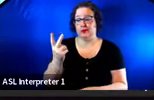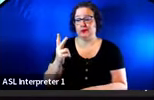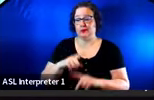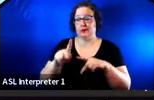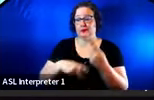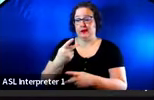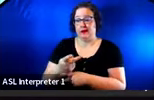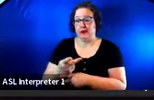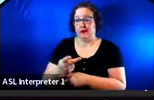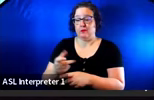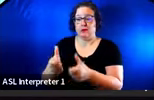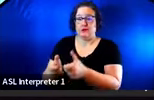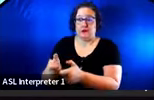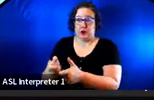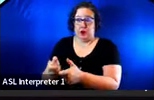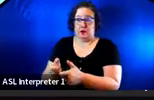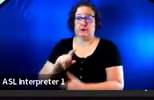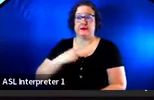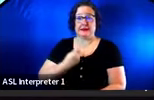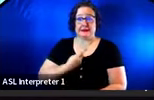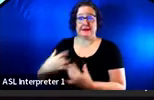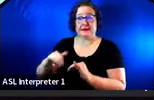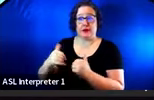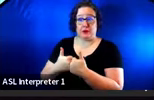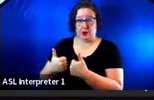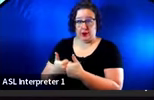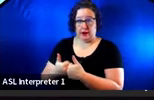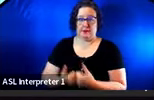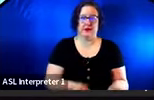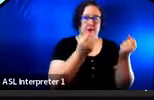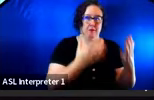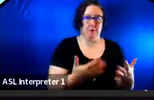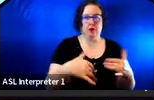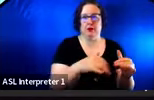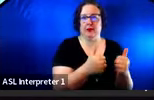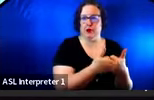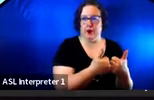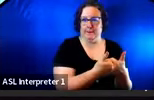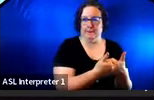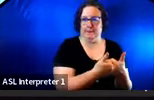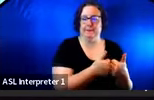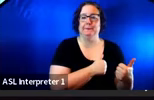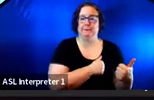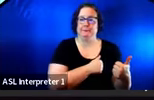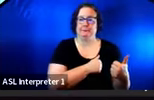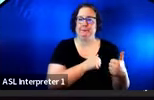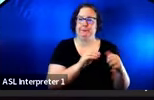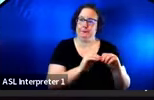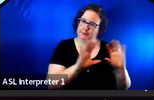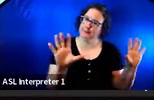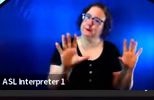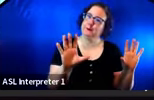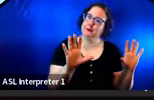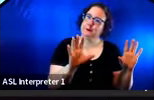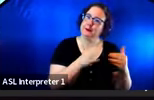video games, essentially. You have single player games and you have multiplayer games. Multiplayer games is pretty self-explanatory.